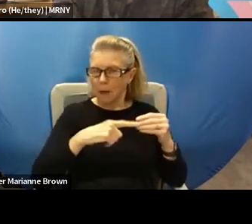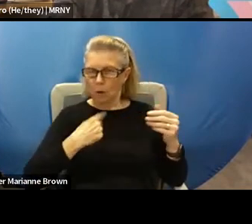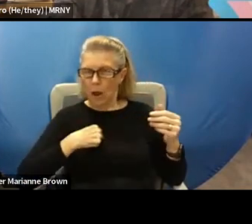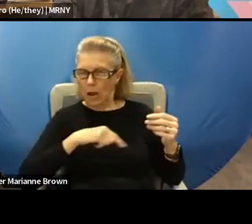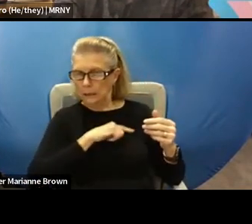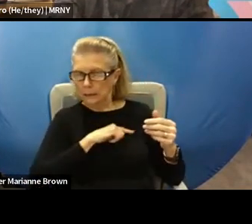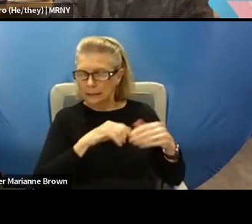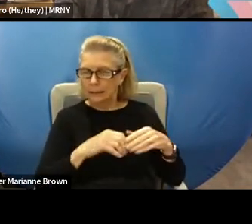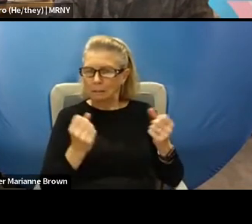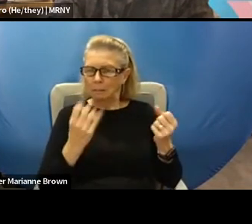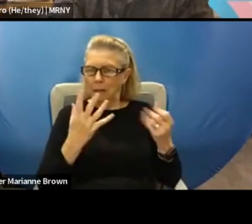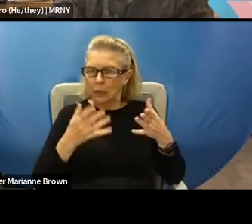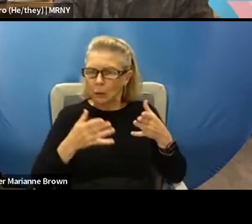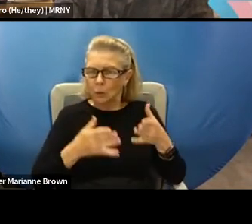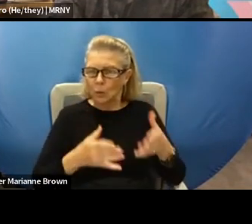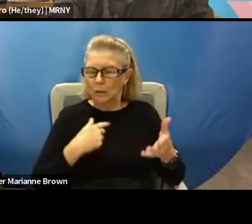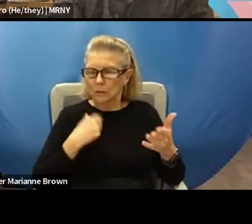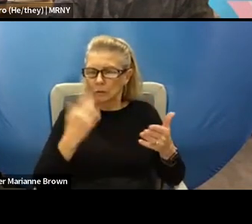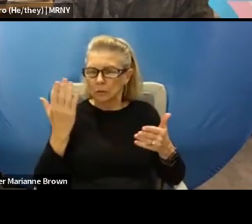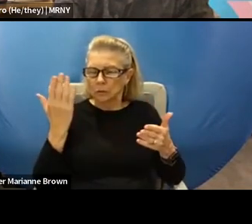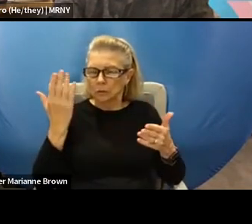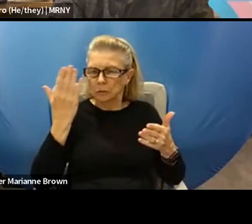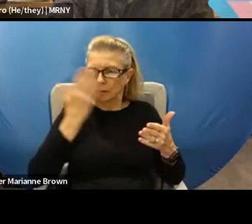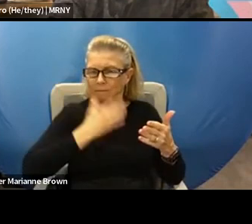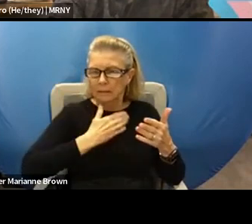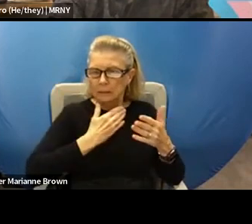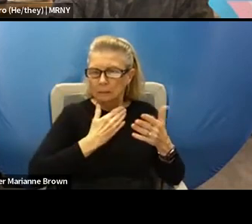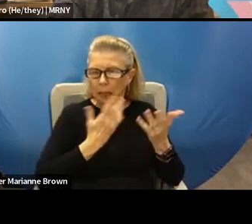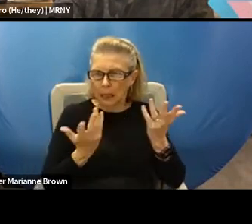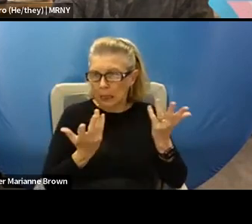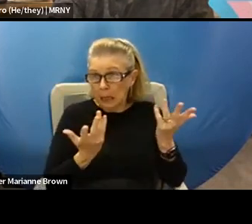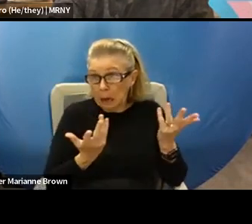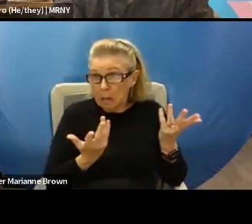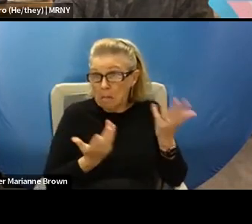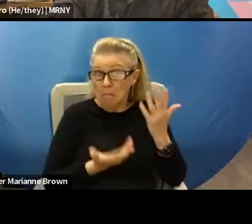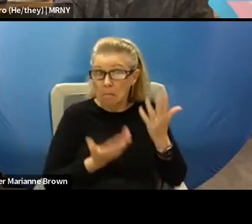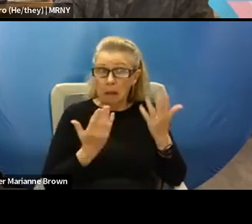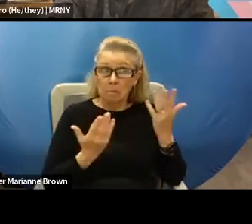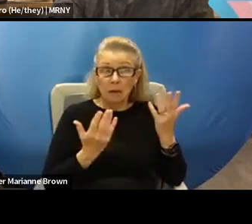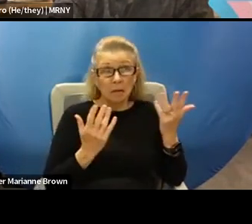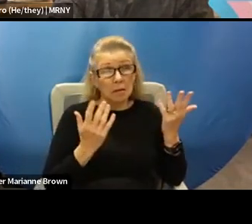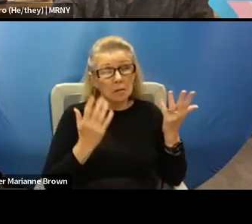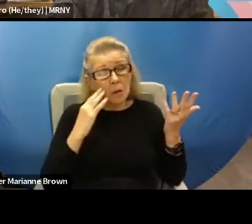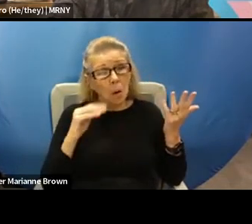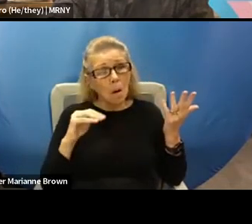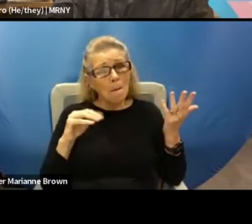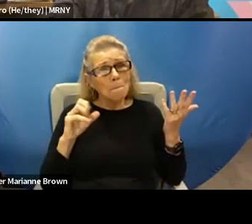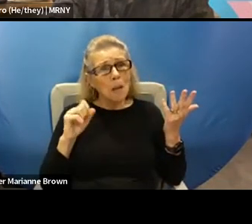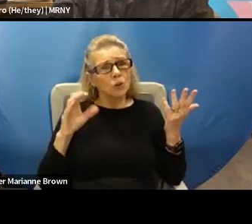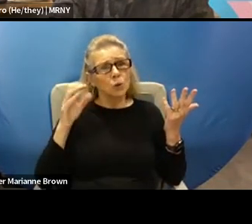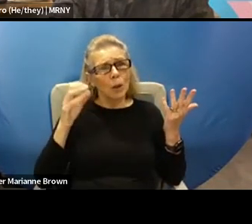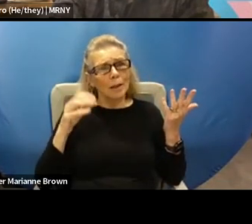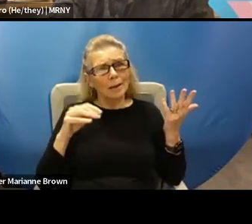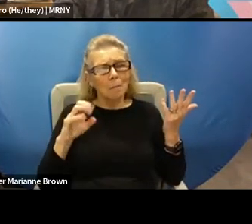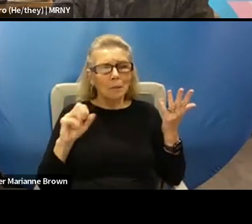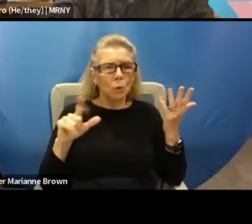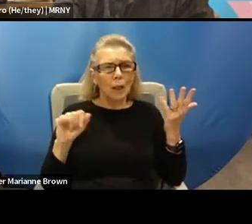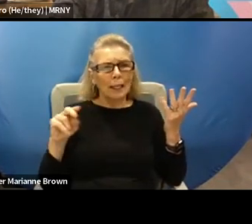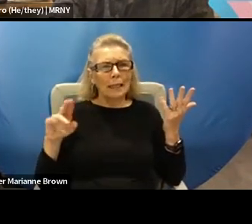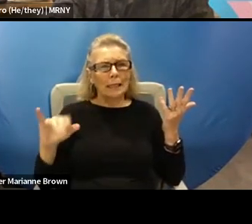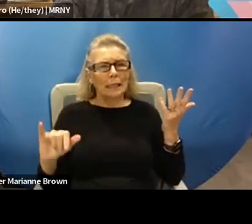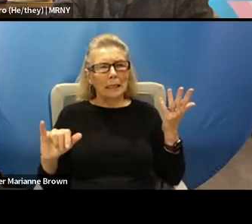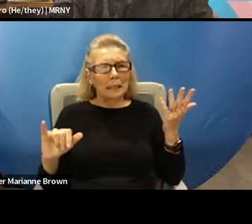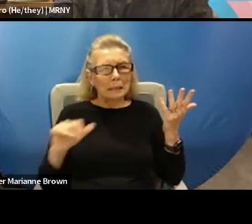we are invisibilized. Some of it is just the nature of our transition. Masculinity is not